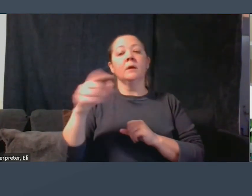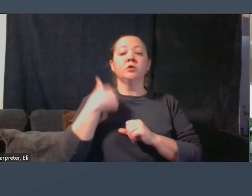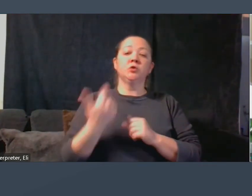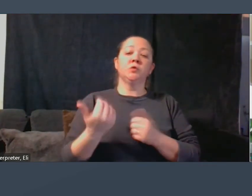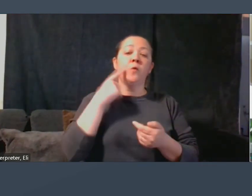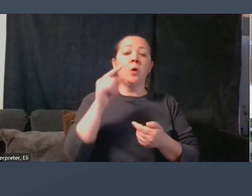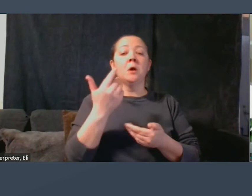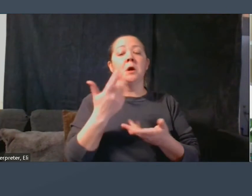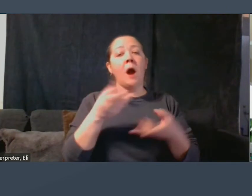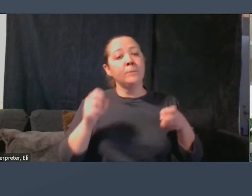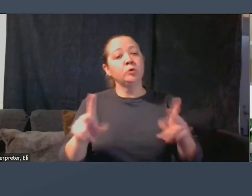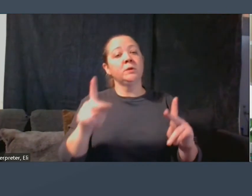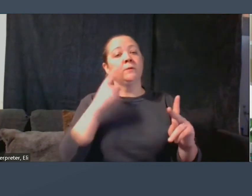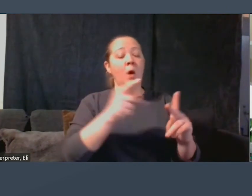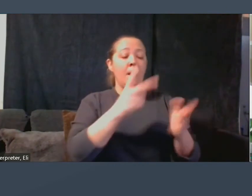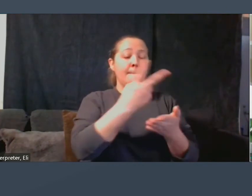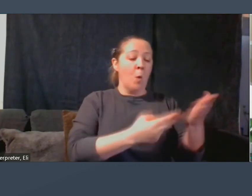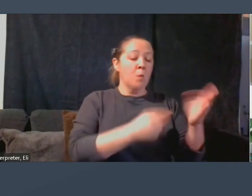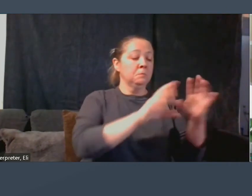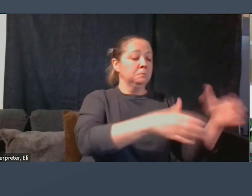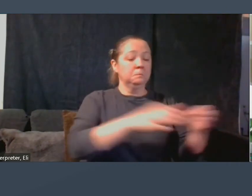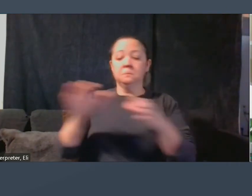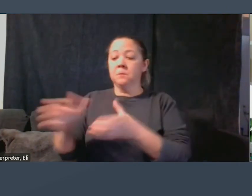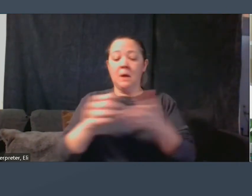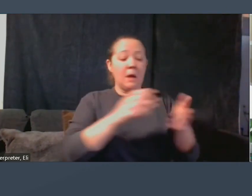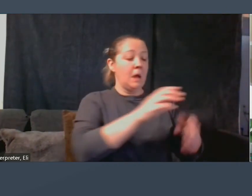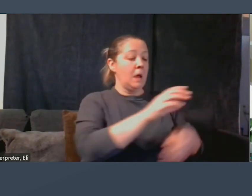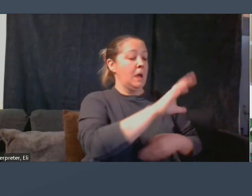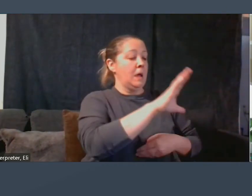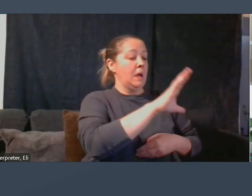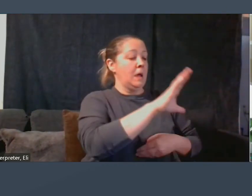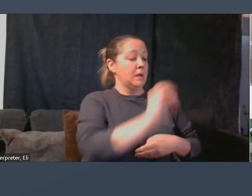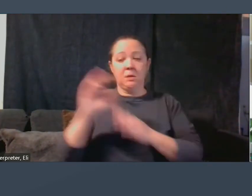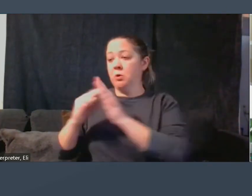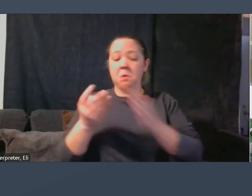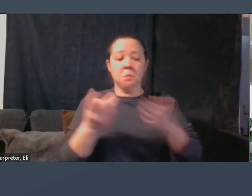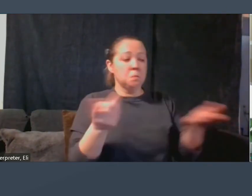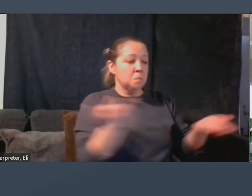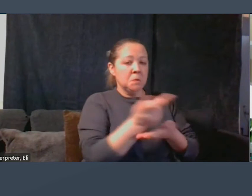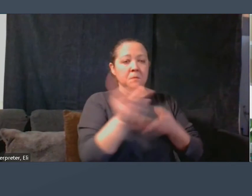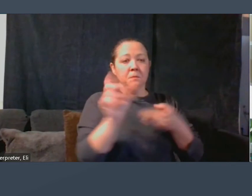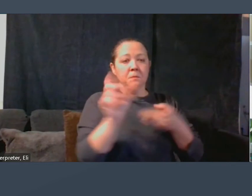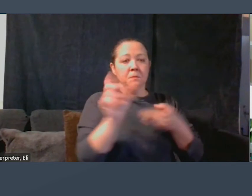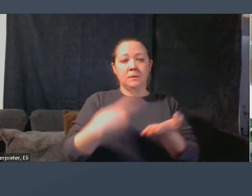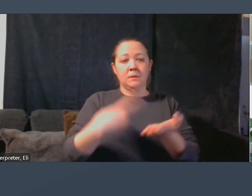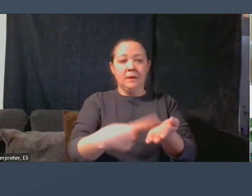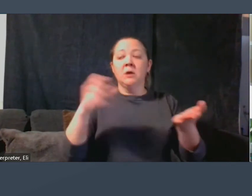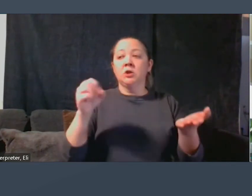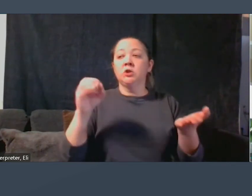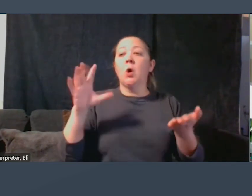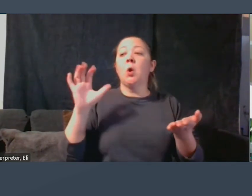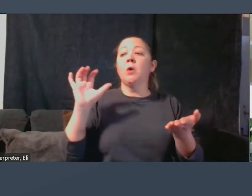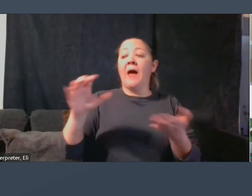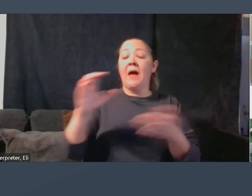and dialogue. And that meeting today that was referenced is going to be this afternoon, so it's not happening at this